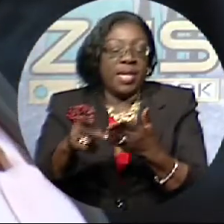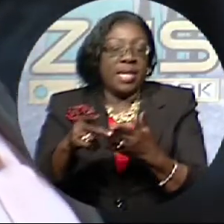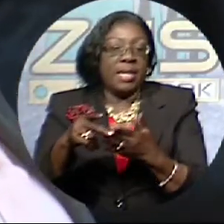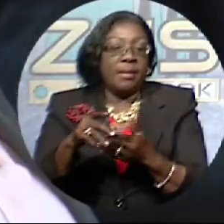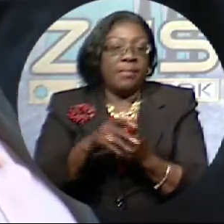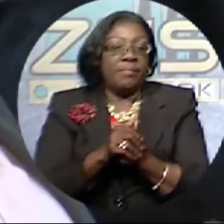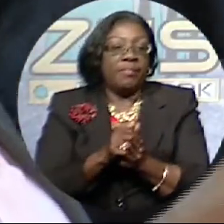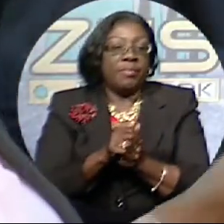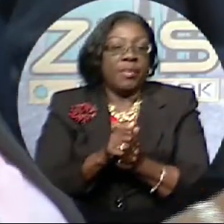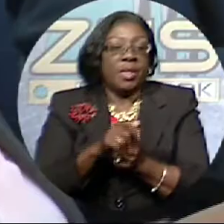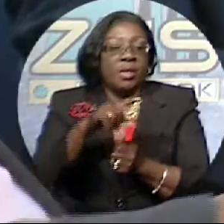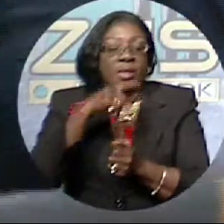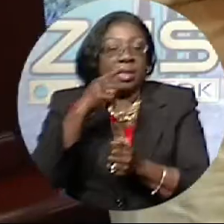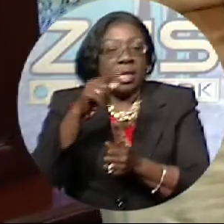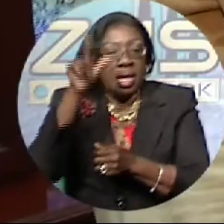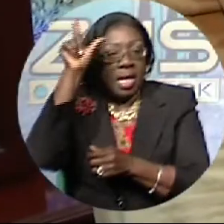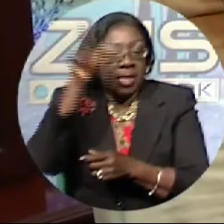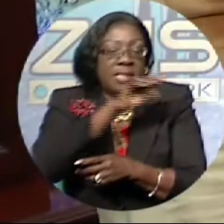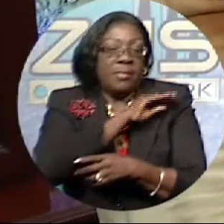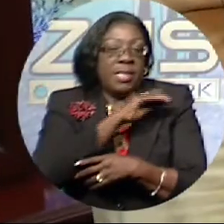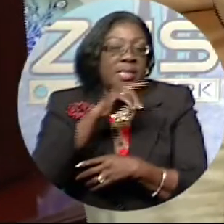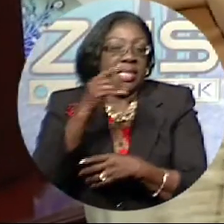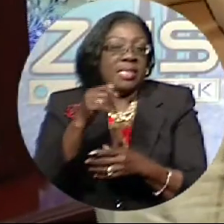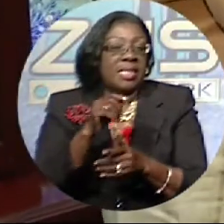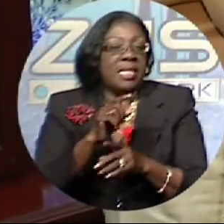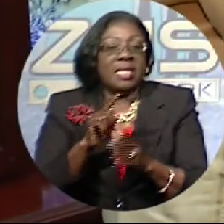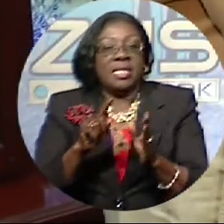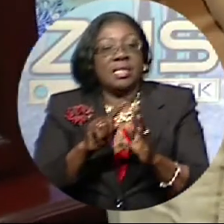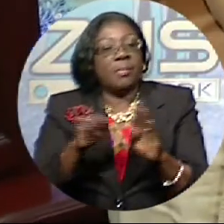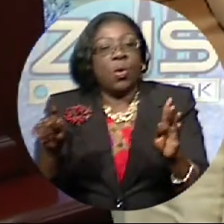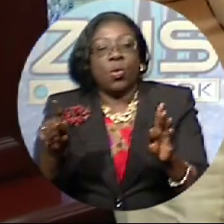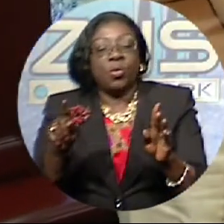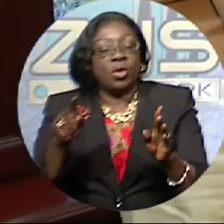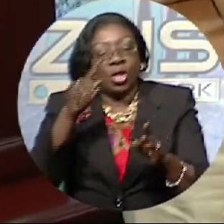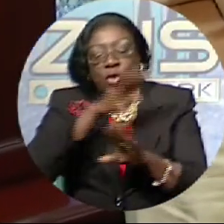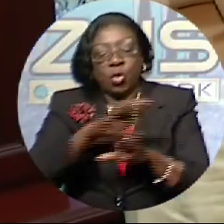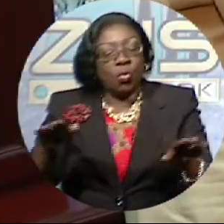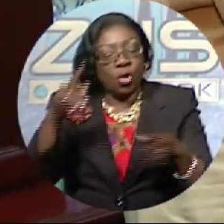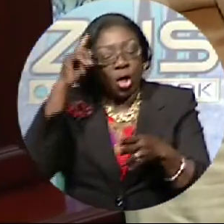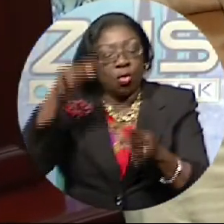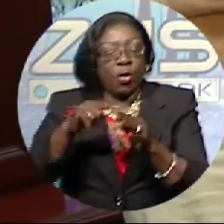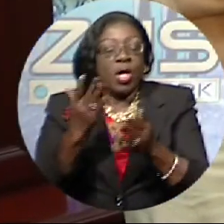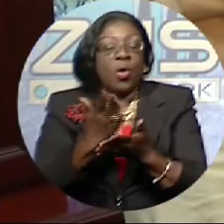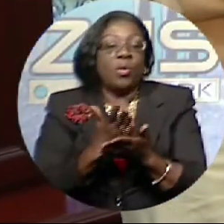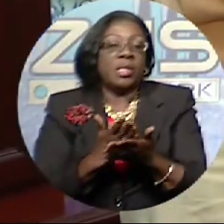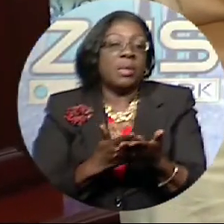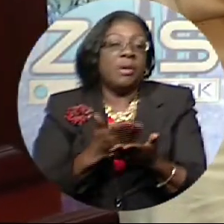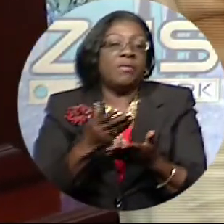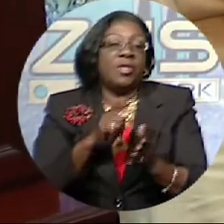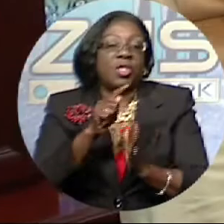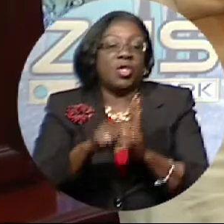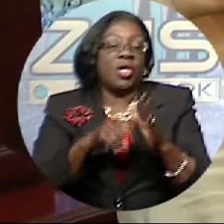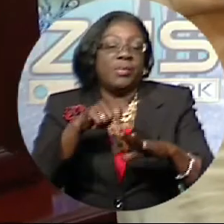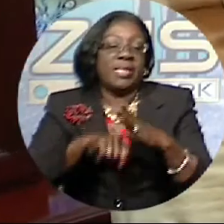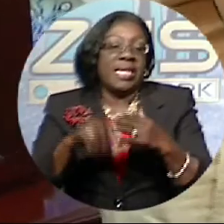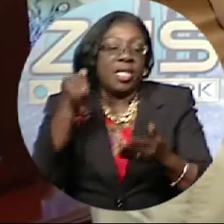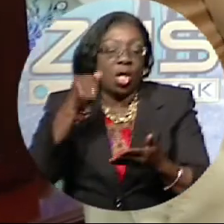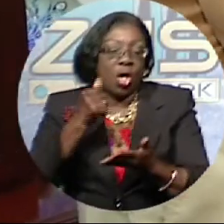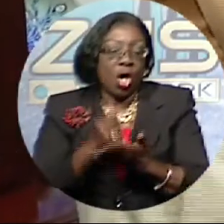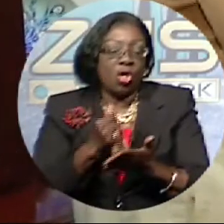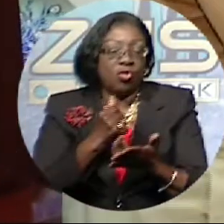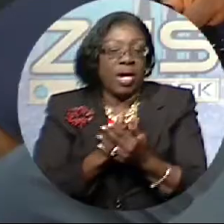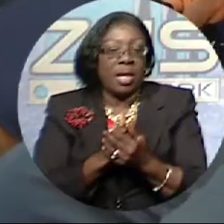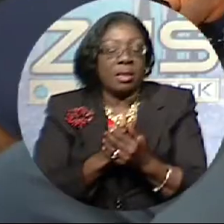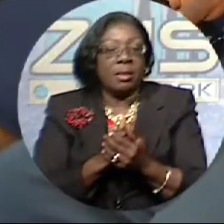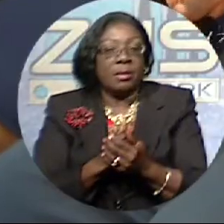Leslie Miller, who says he's opposed to some of the terms and conditions of the new contract. One such condition was the continued funding for the